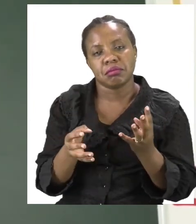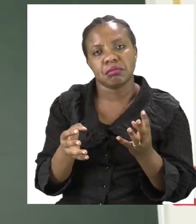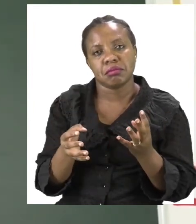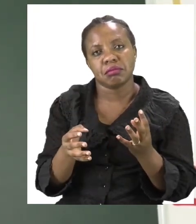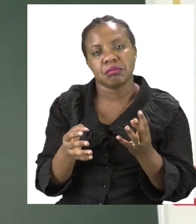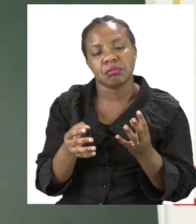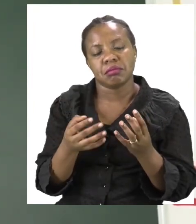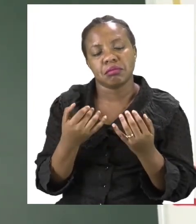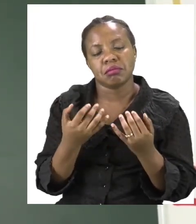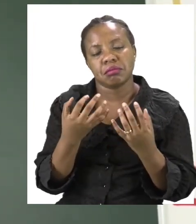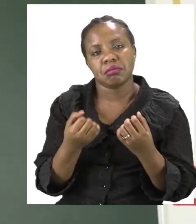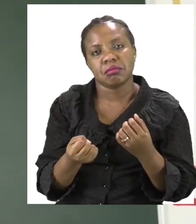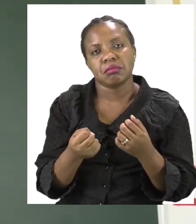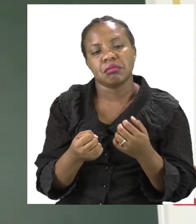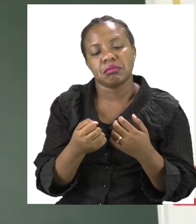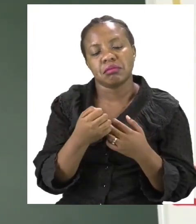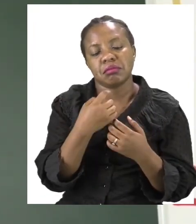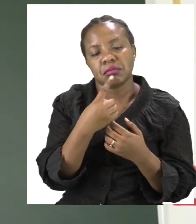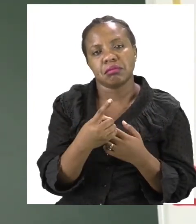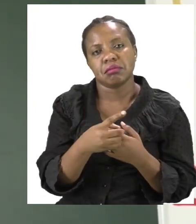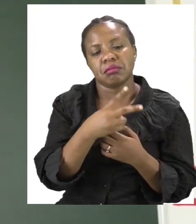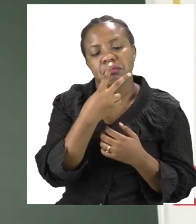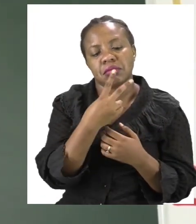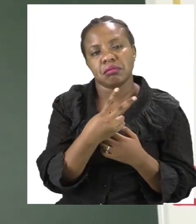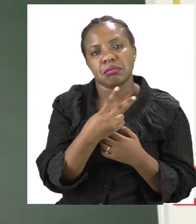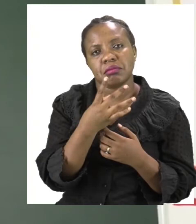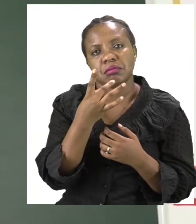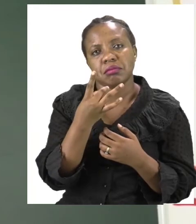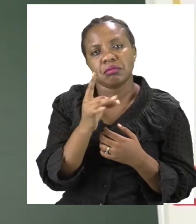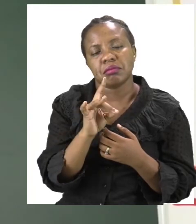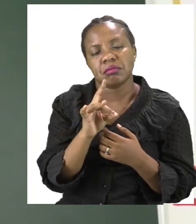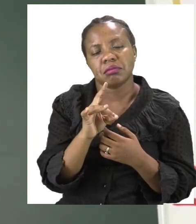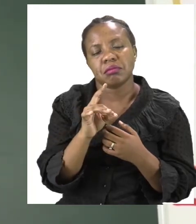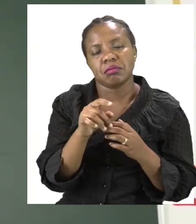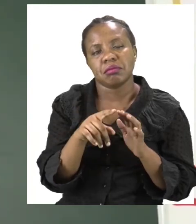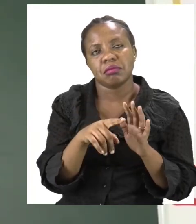says 27 minus 28